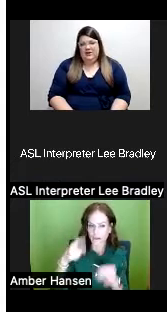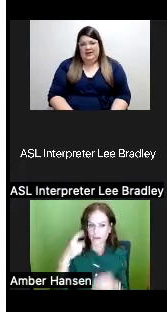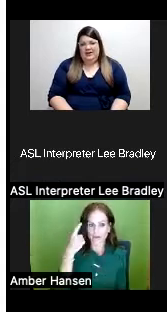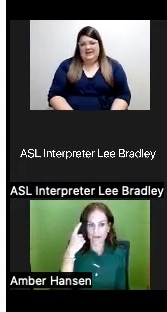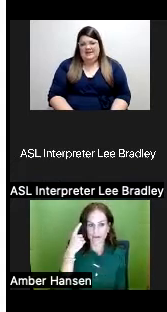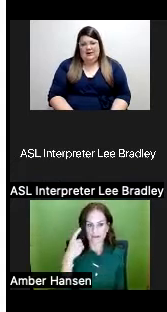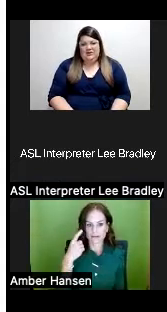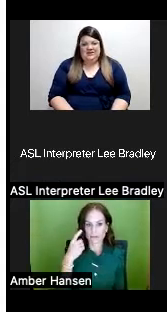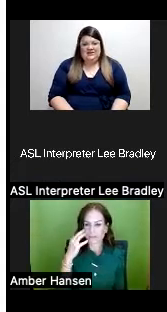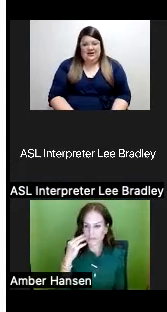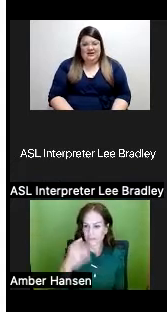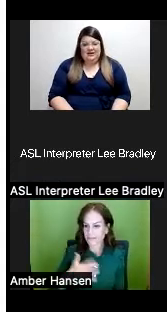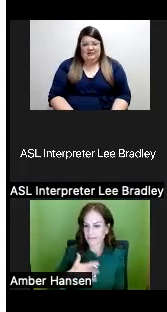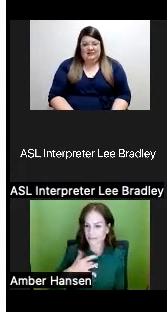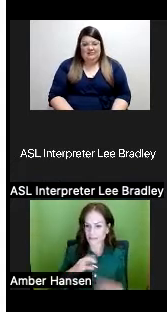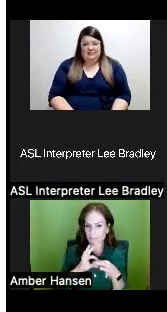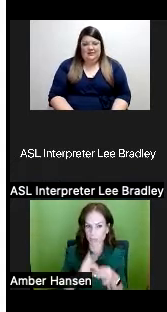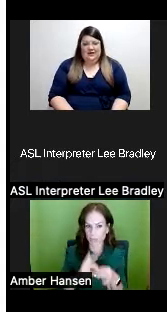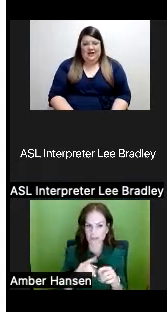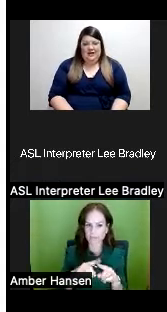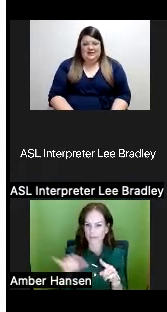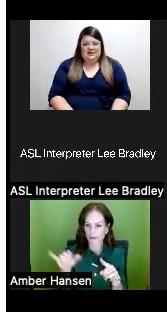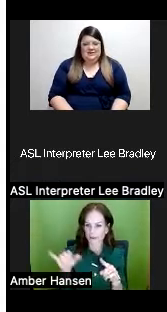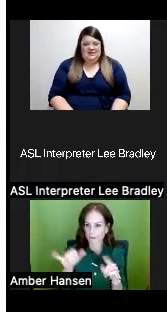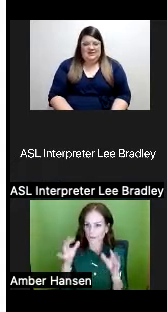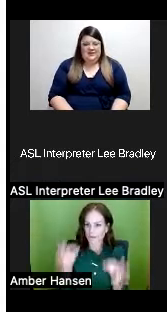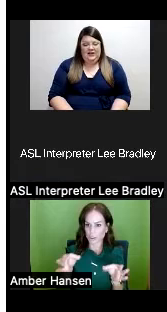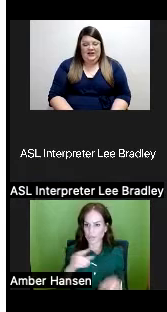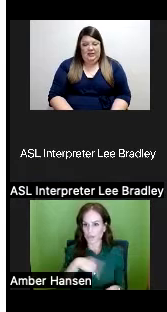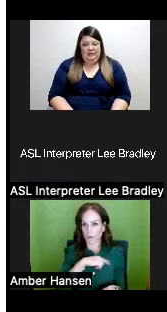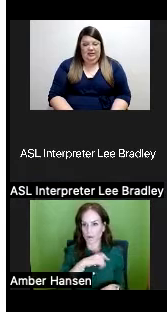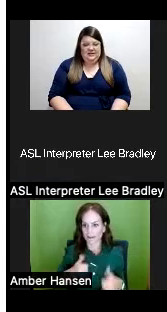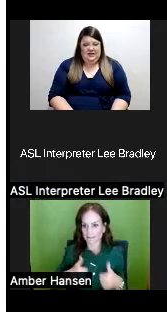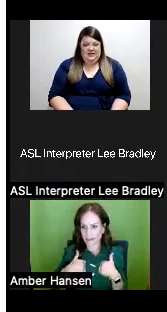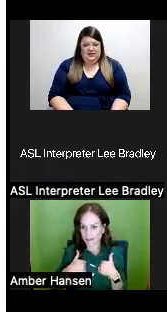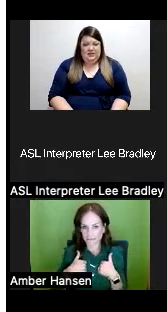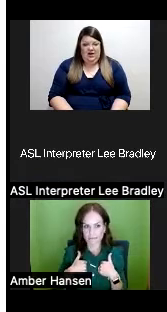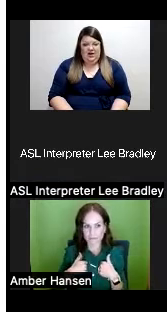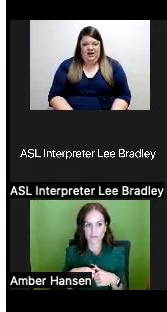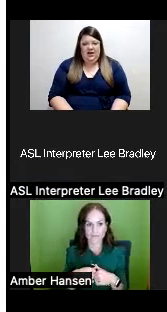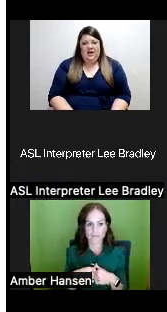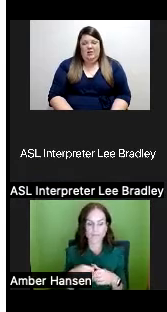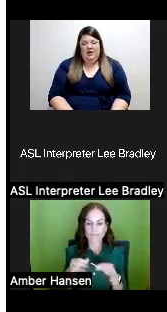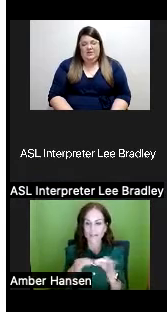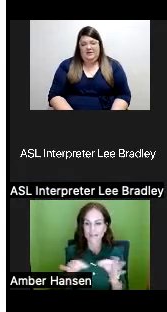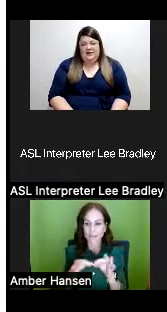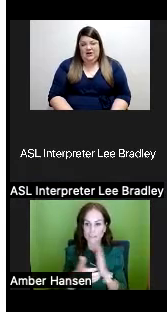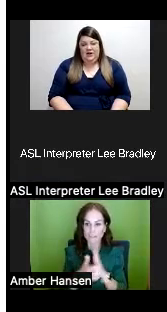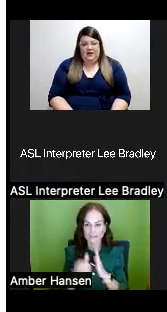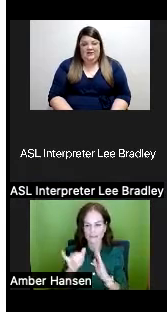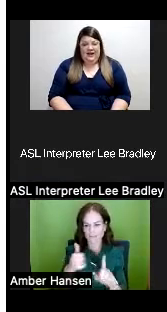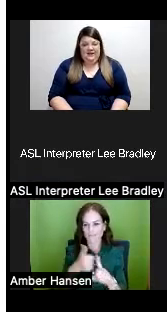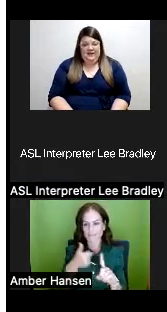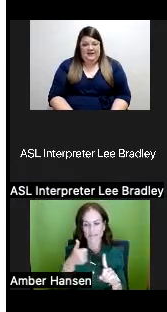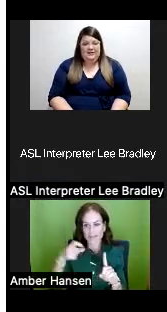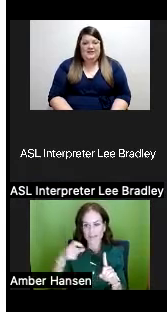Not only is language necessary as an experience to feel like these individuals belong, but also it affects our quality